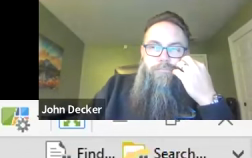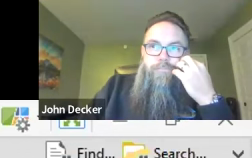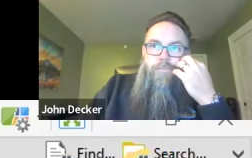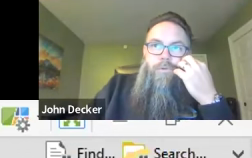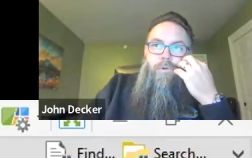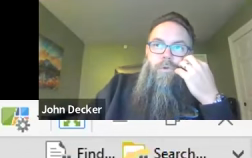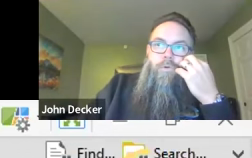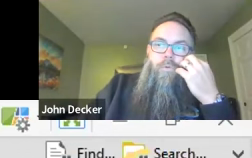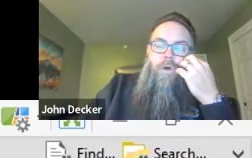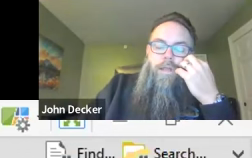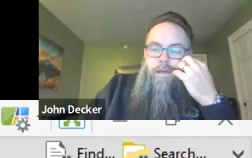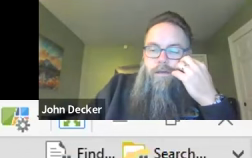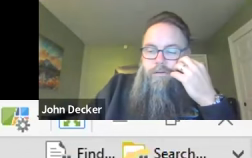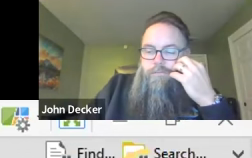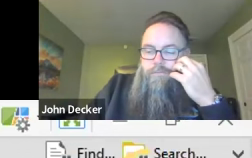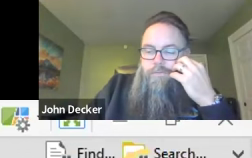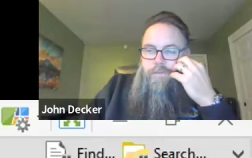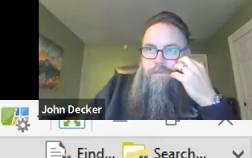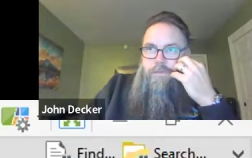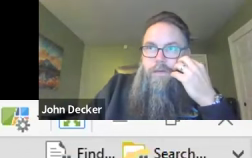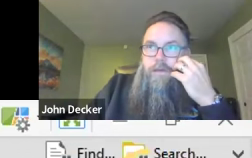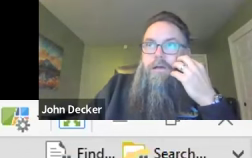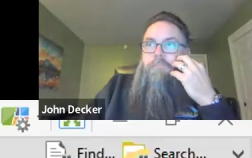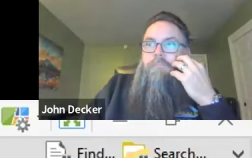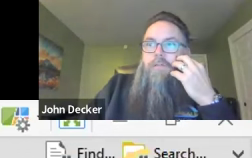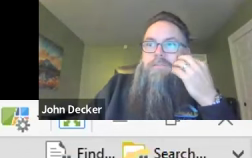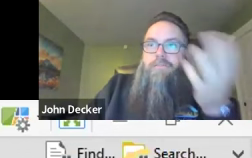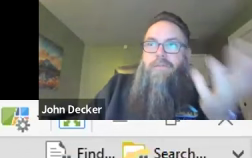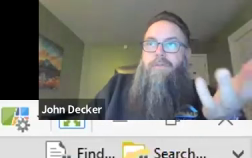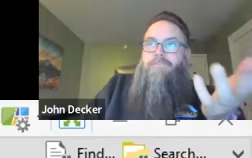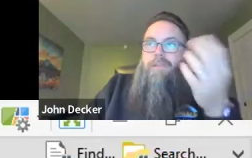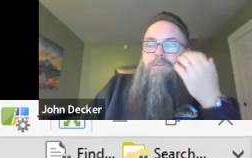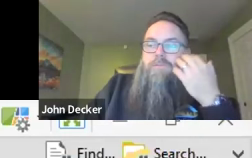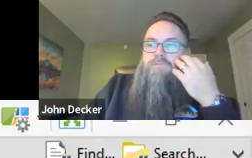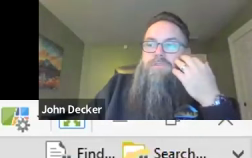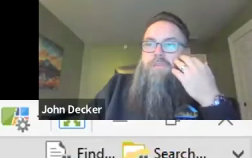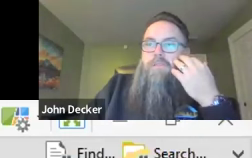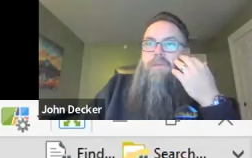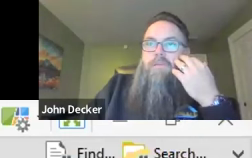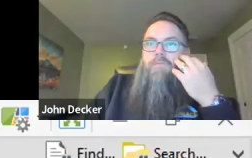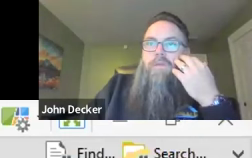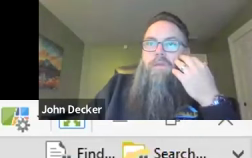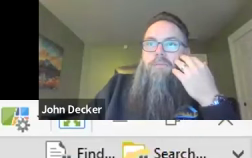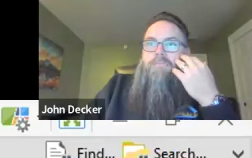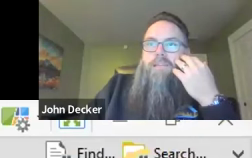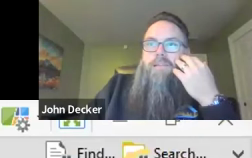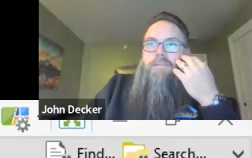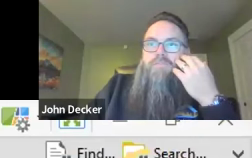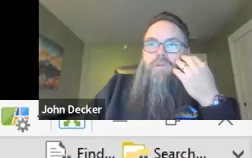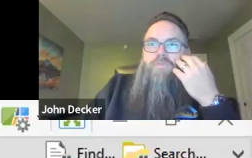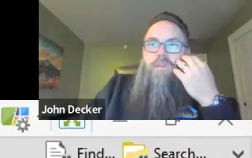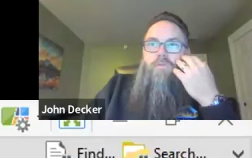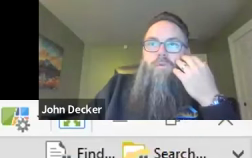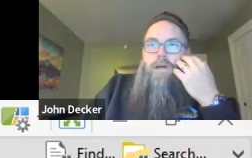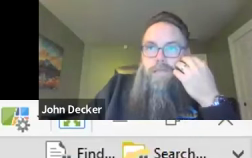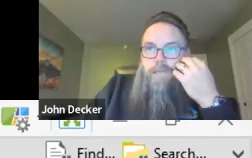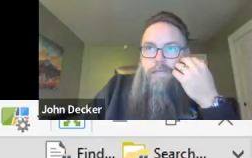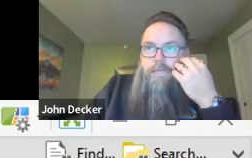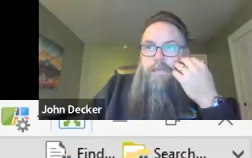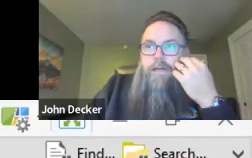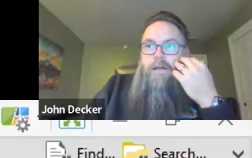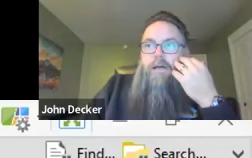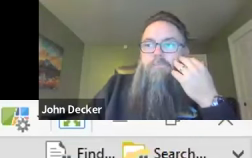center. One of the policies that we have is related to resource development. We updated it in